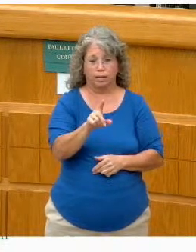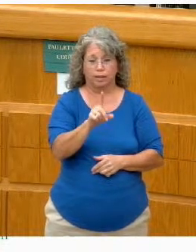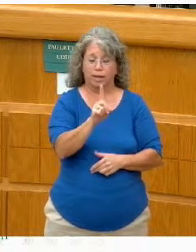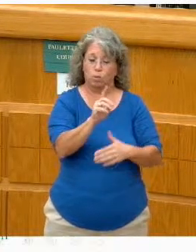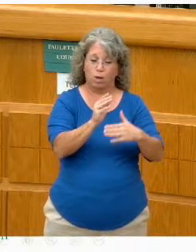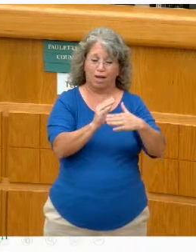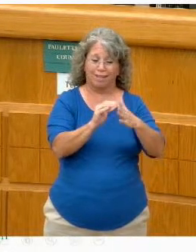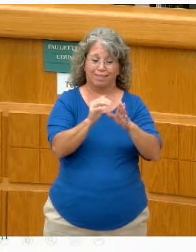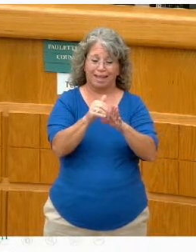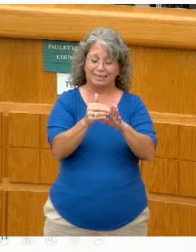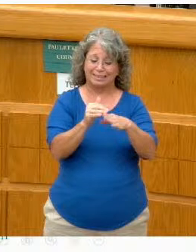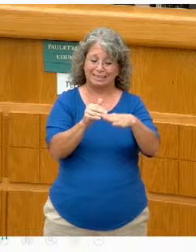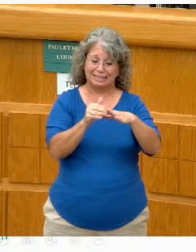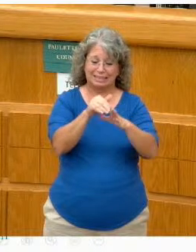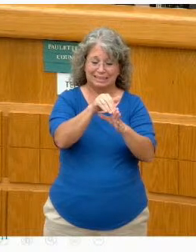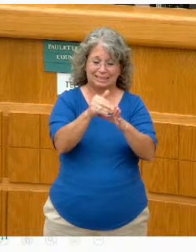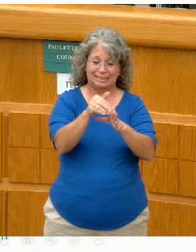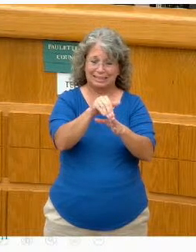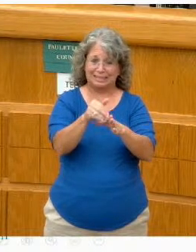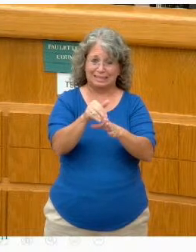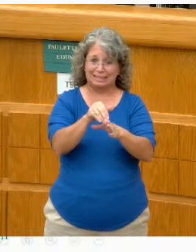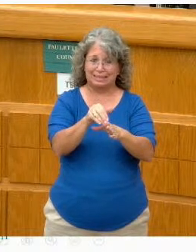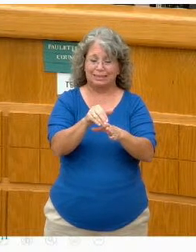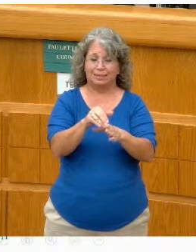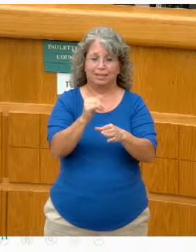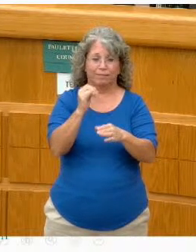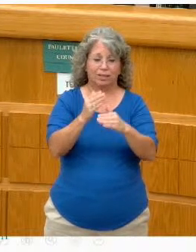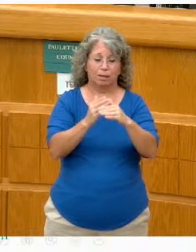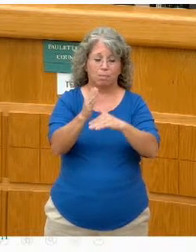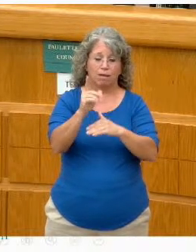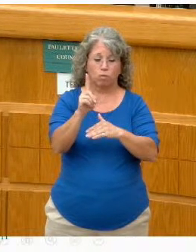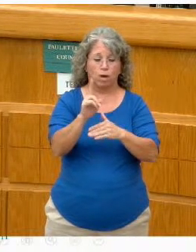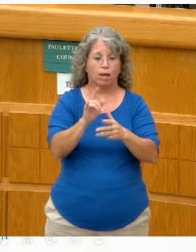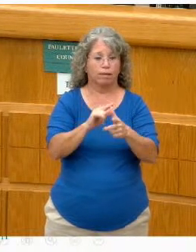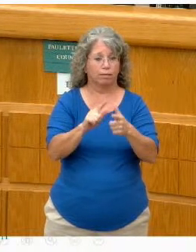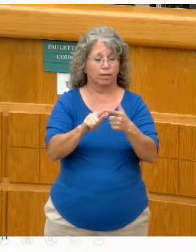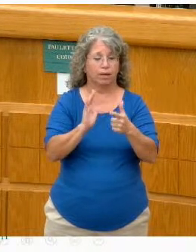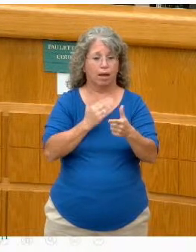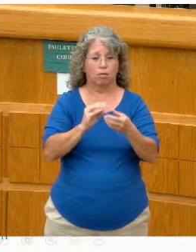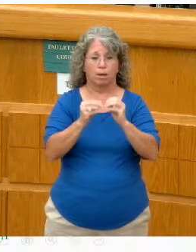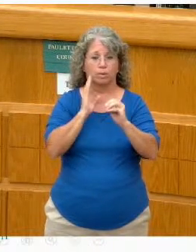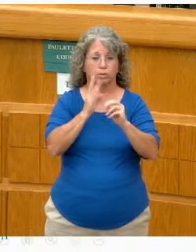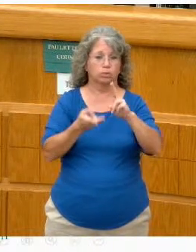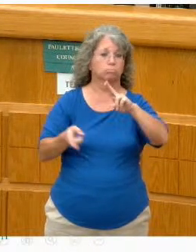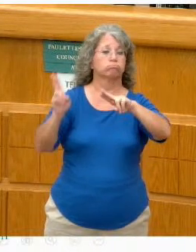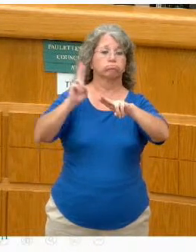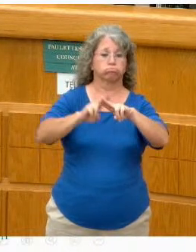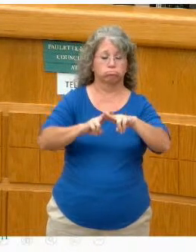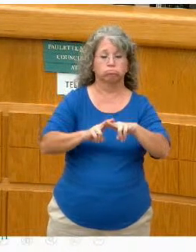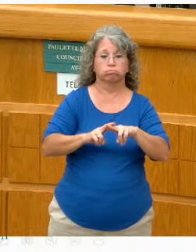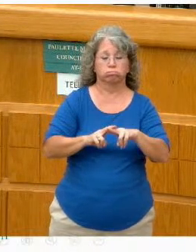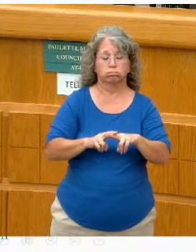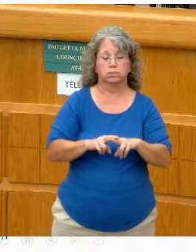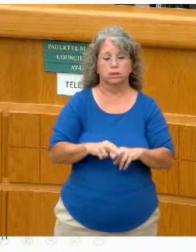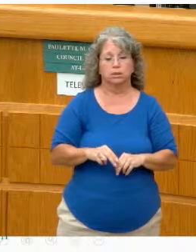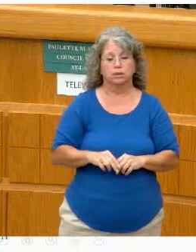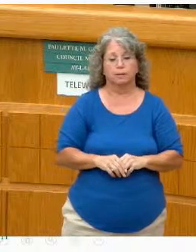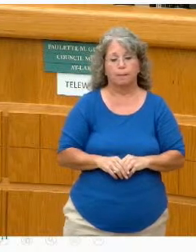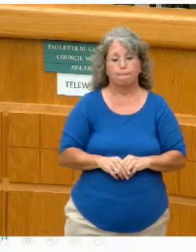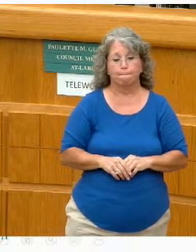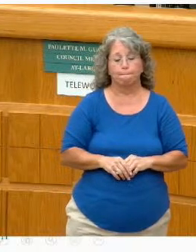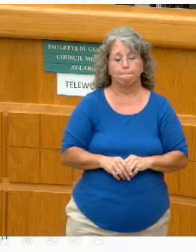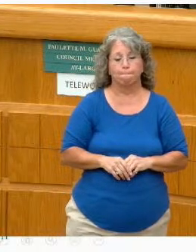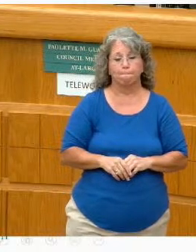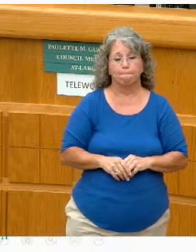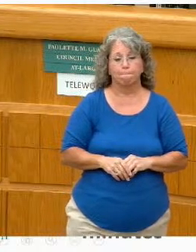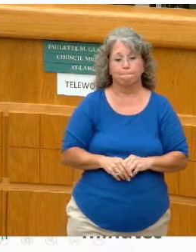decreasing, you'll see that, why we have these that transmission rate and these slightly conflicting